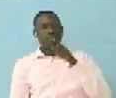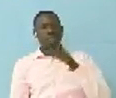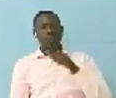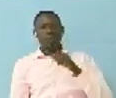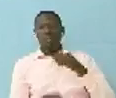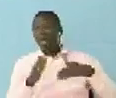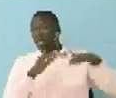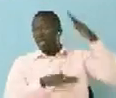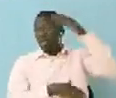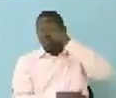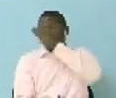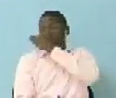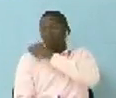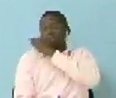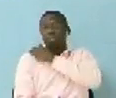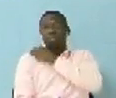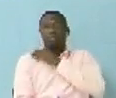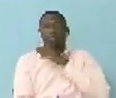general.